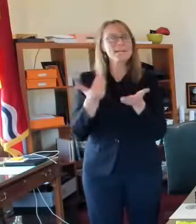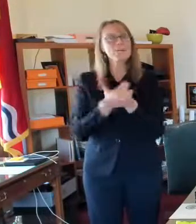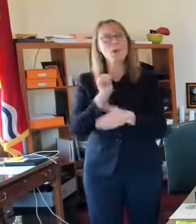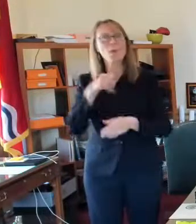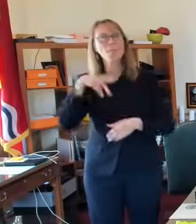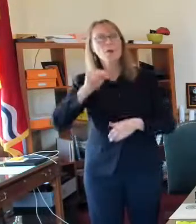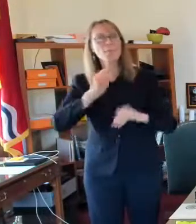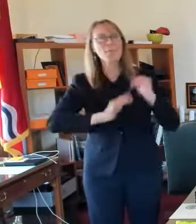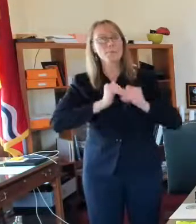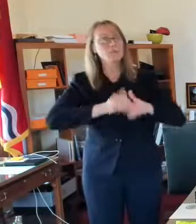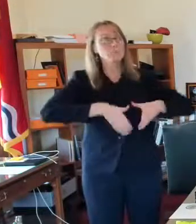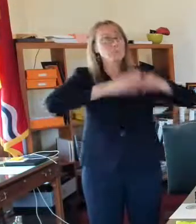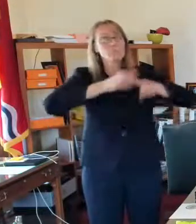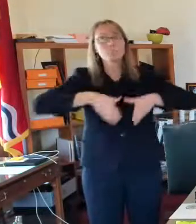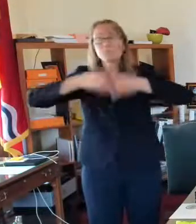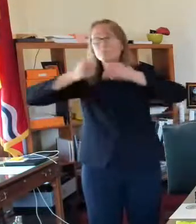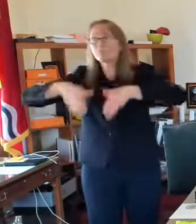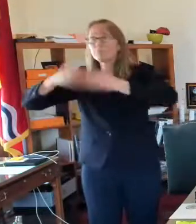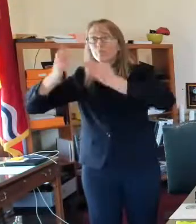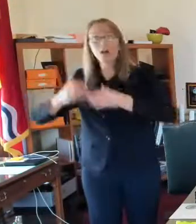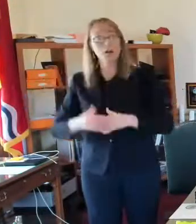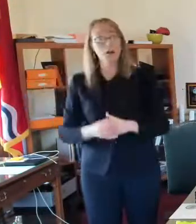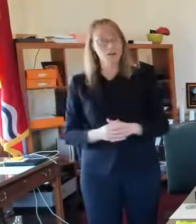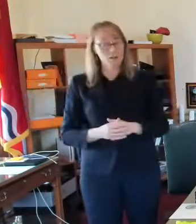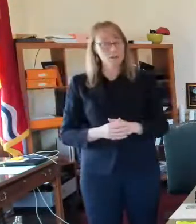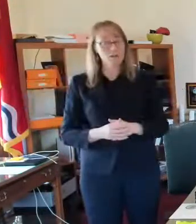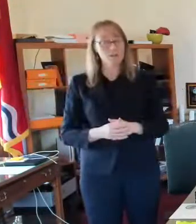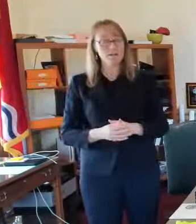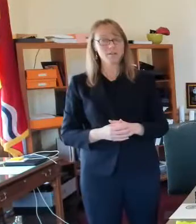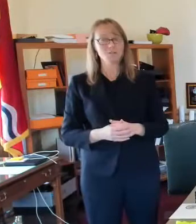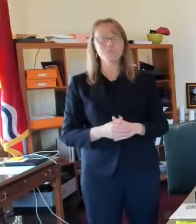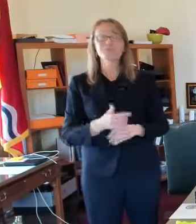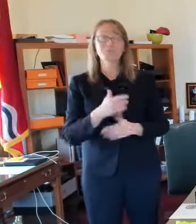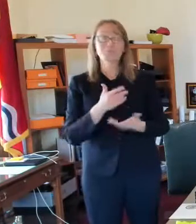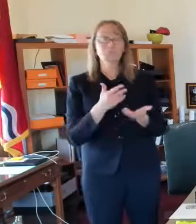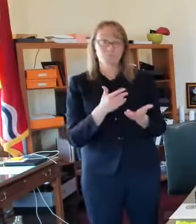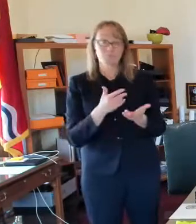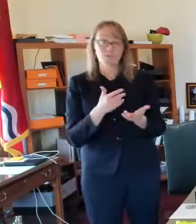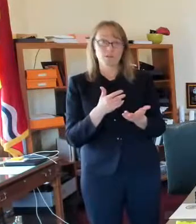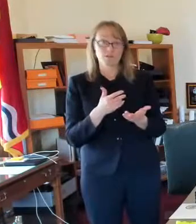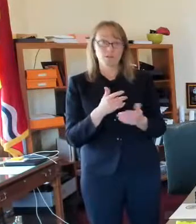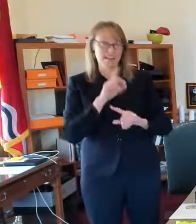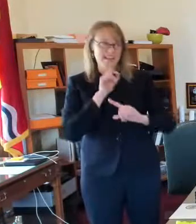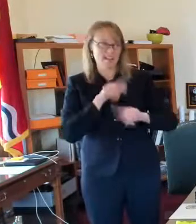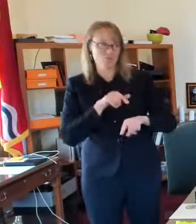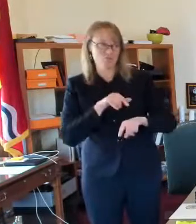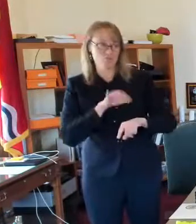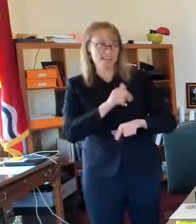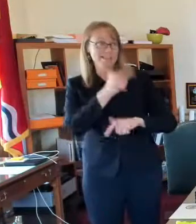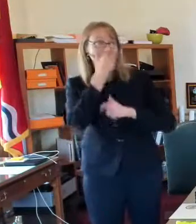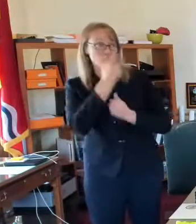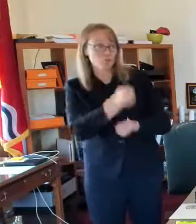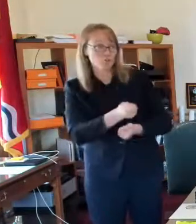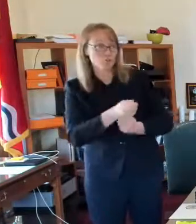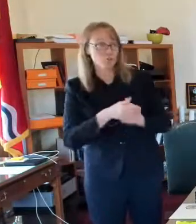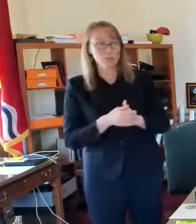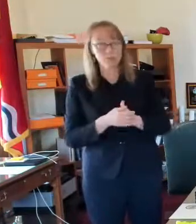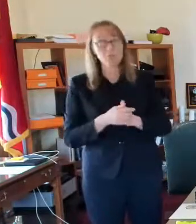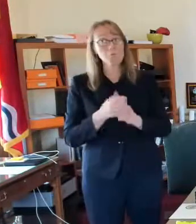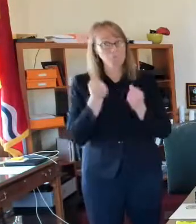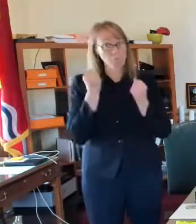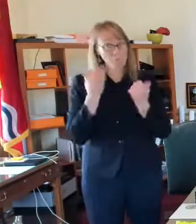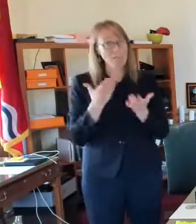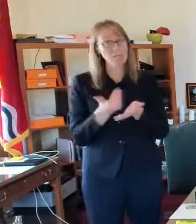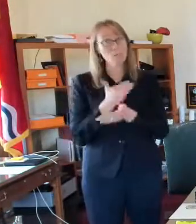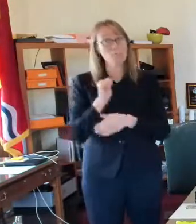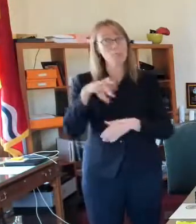apartment buildings, a lot of, and frankly, pretty spread out in our city. There